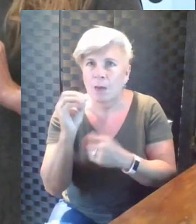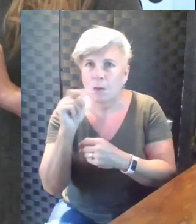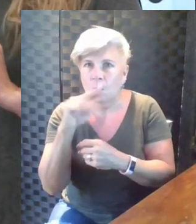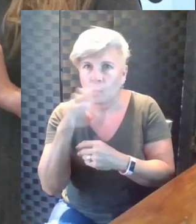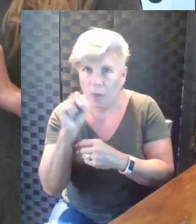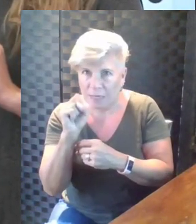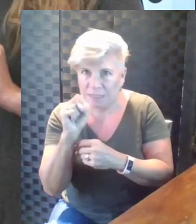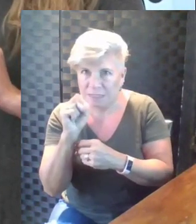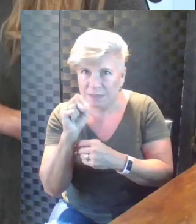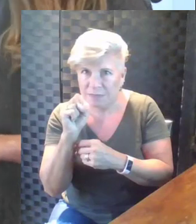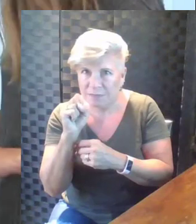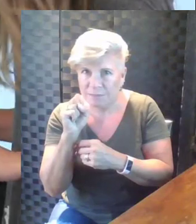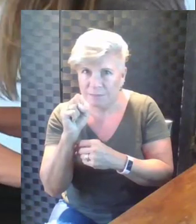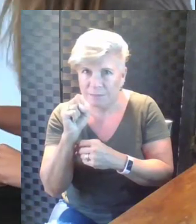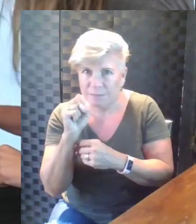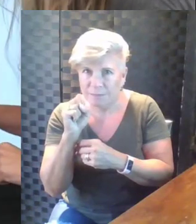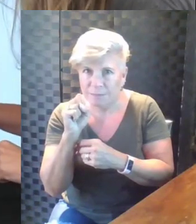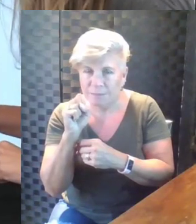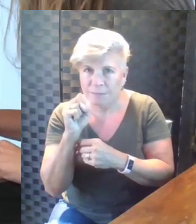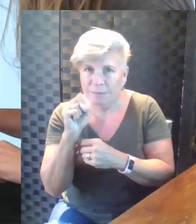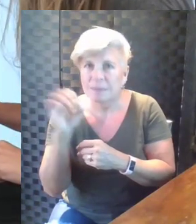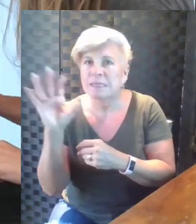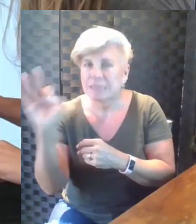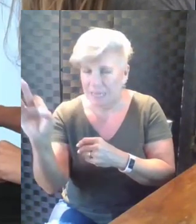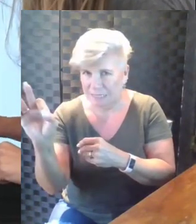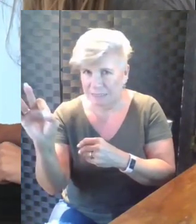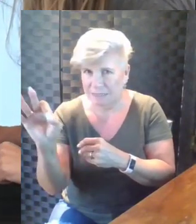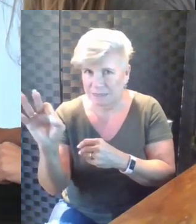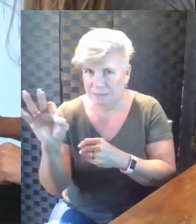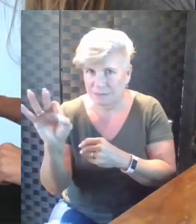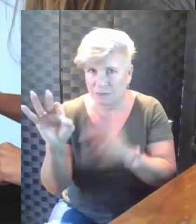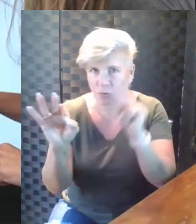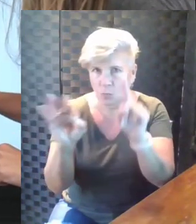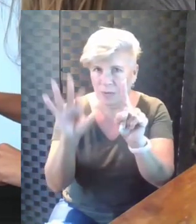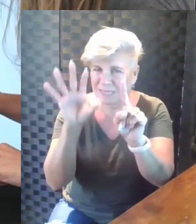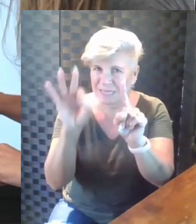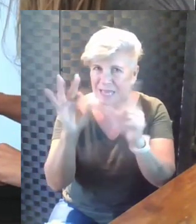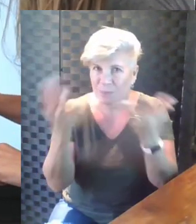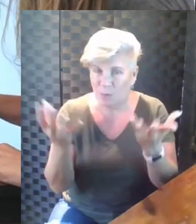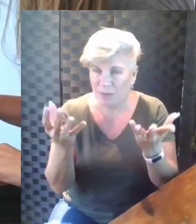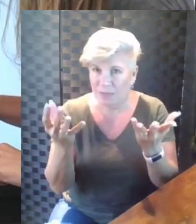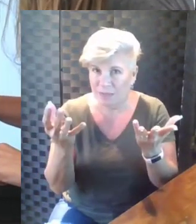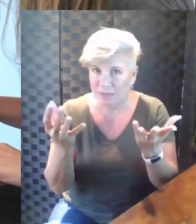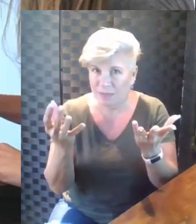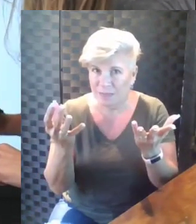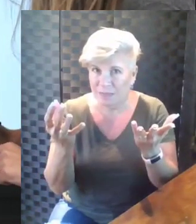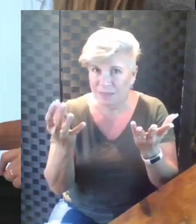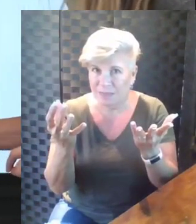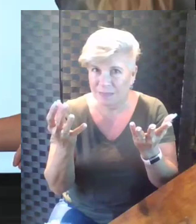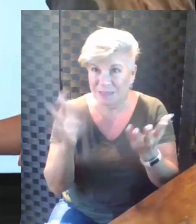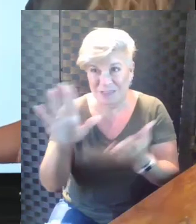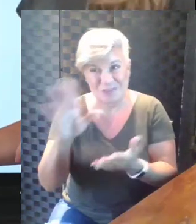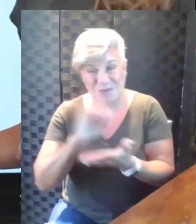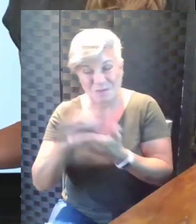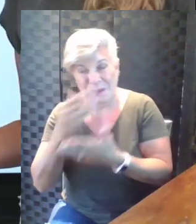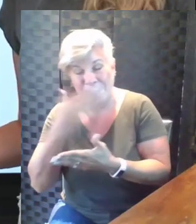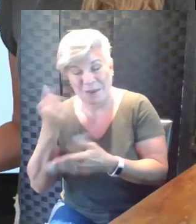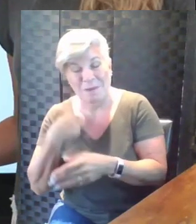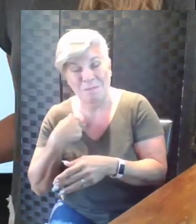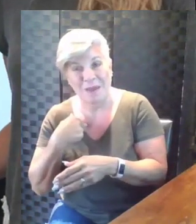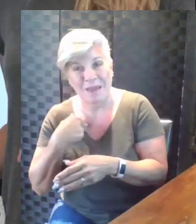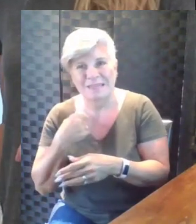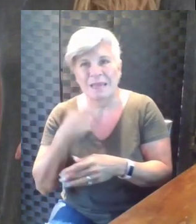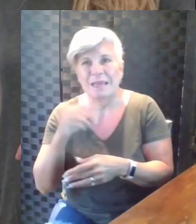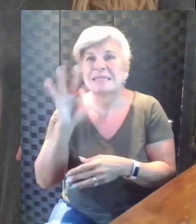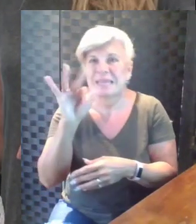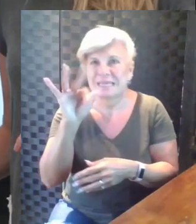many ones do I have left over? 9. So your writing will be much better than mine on this board, and my